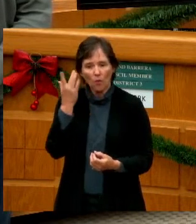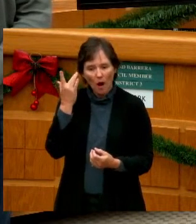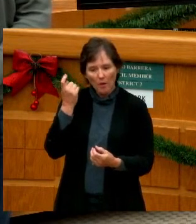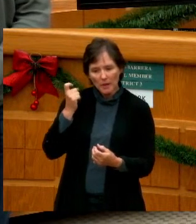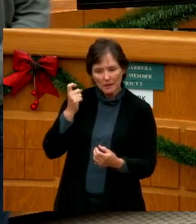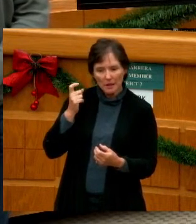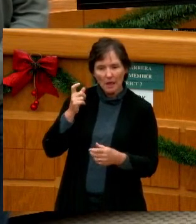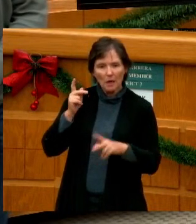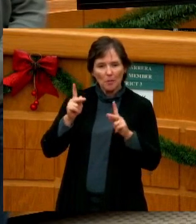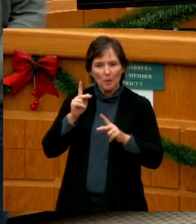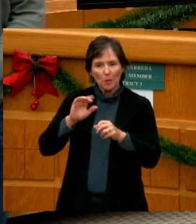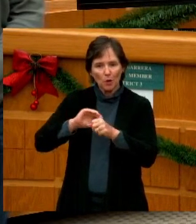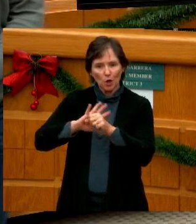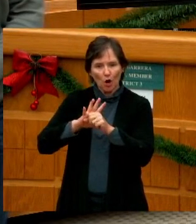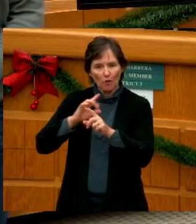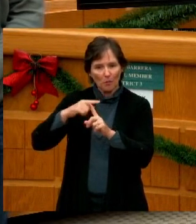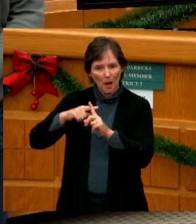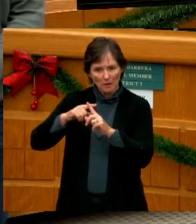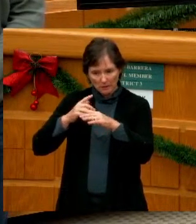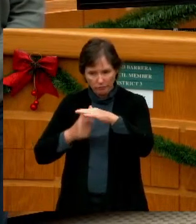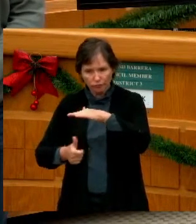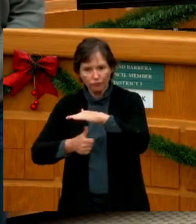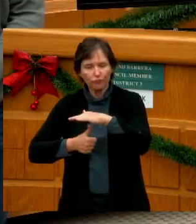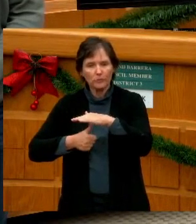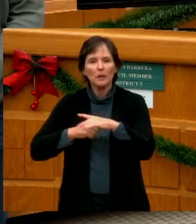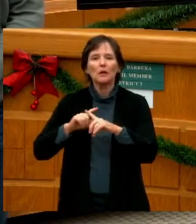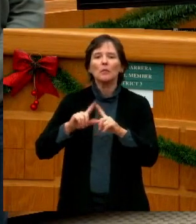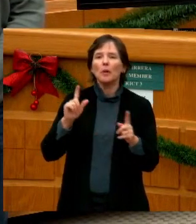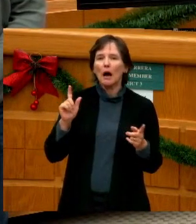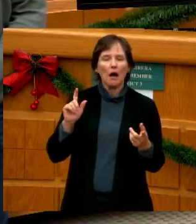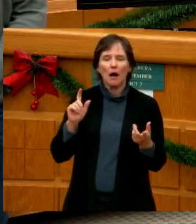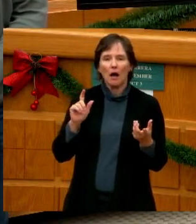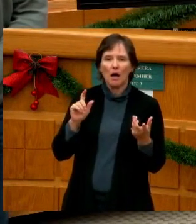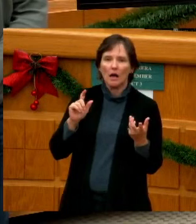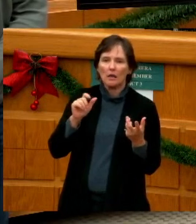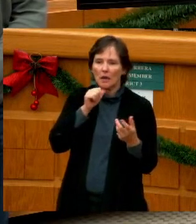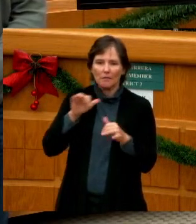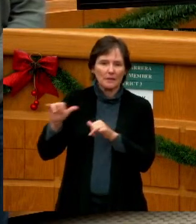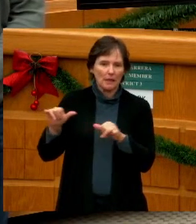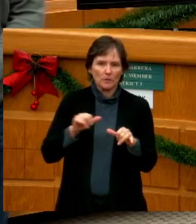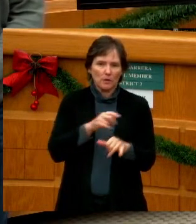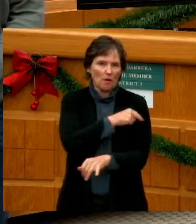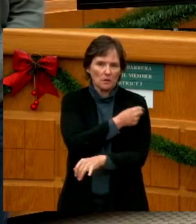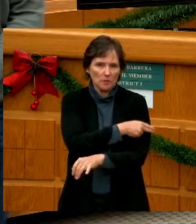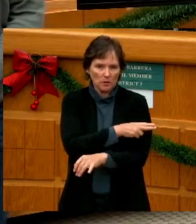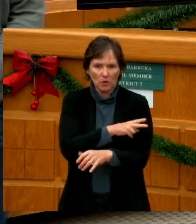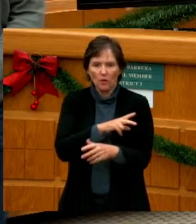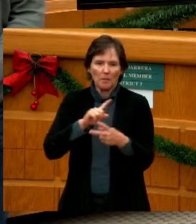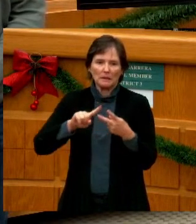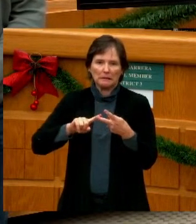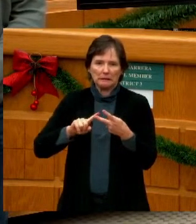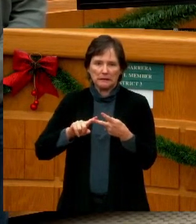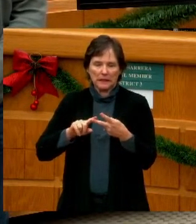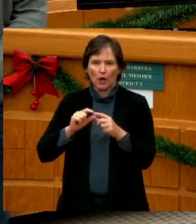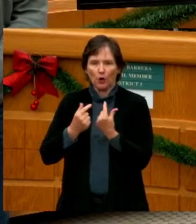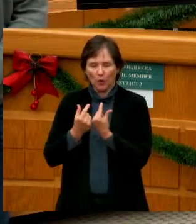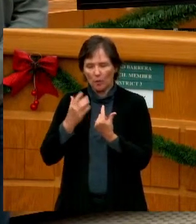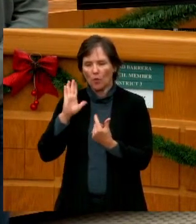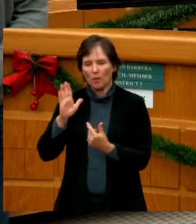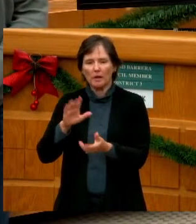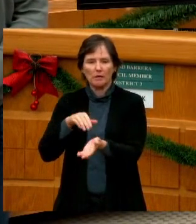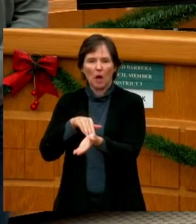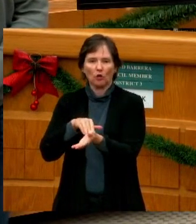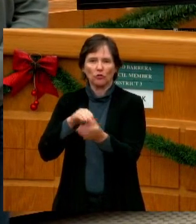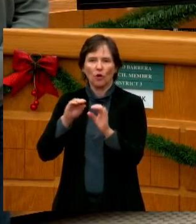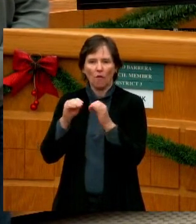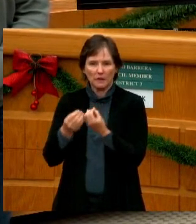physician's office and their staff, because they're still seeing COVID-19 patients, but not to the extent that the hospitals are. You're going to have